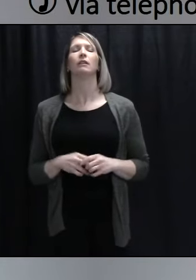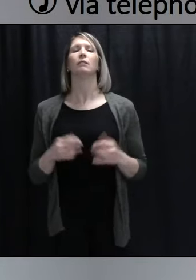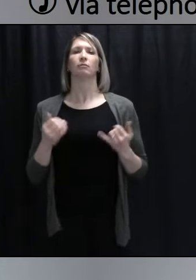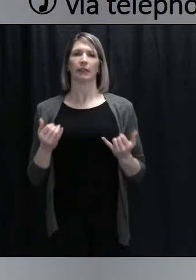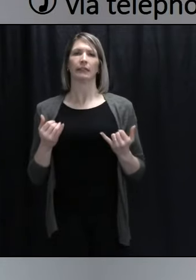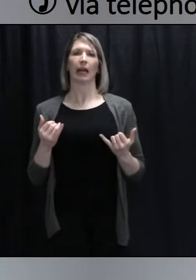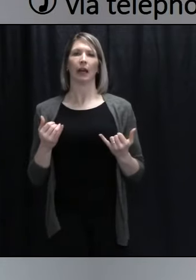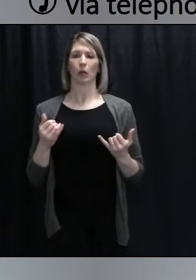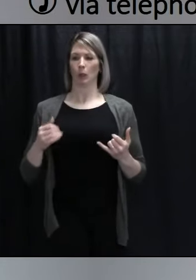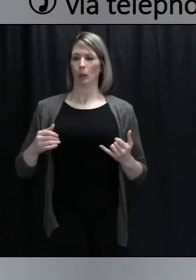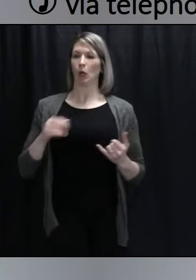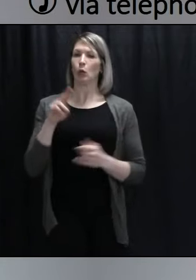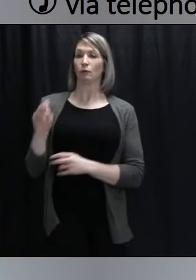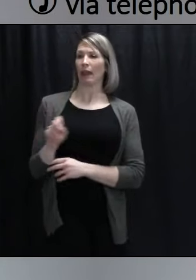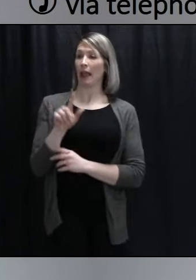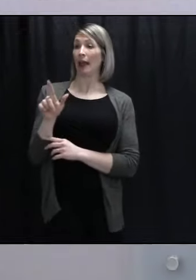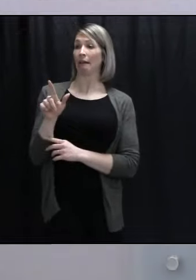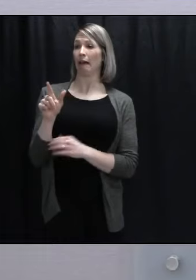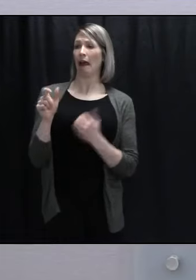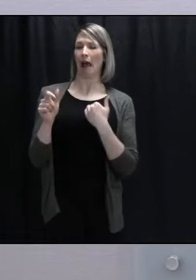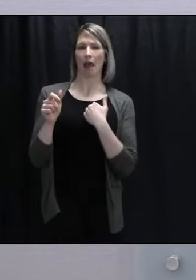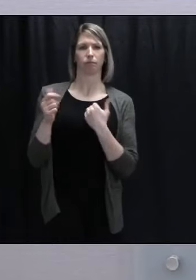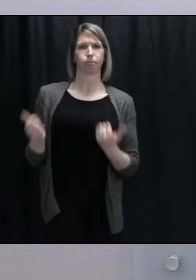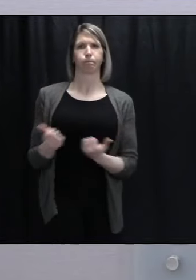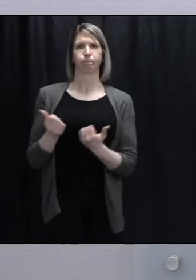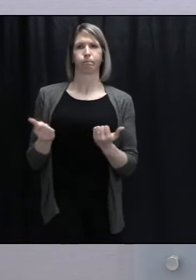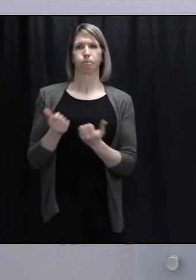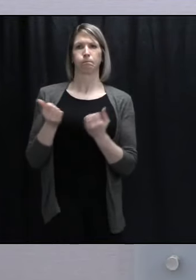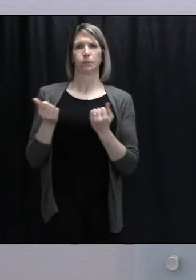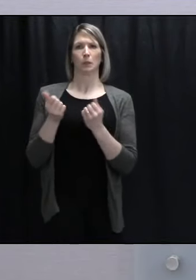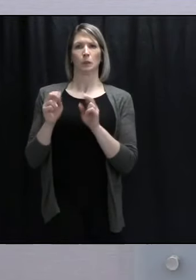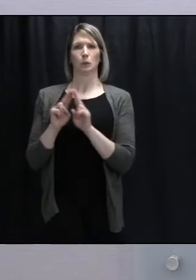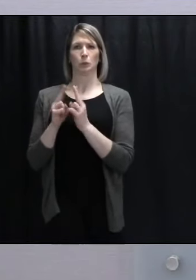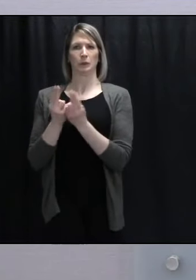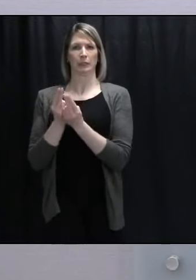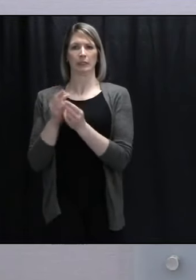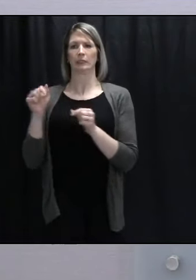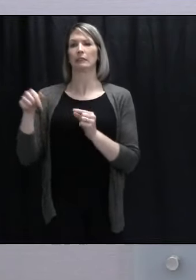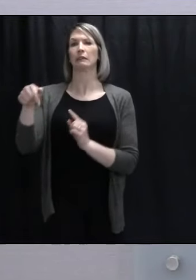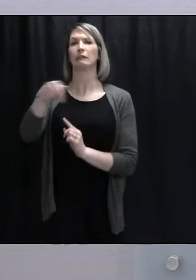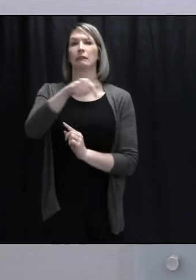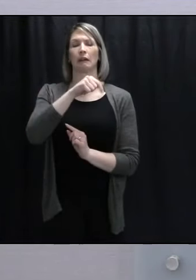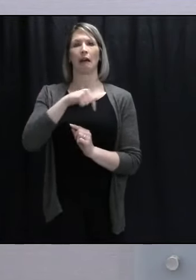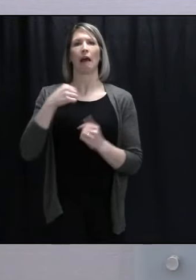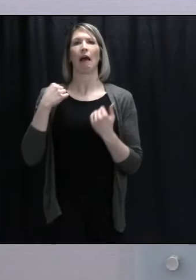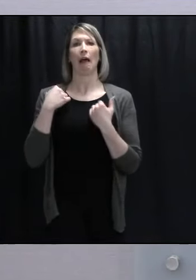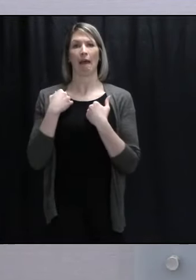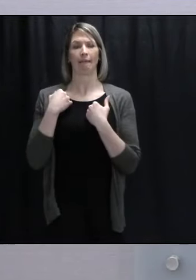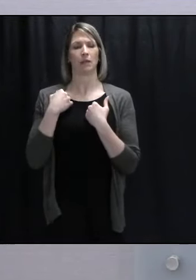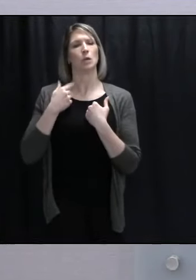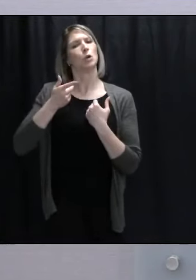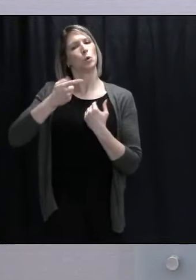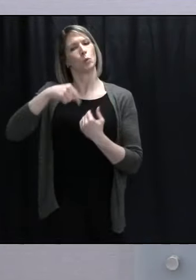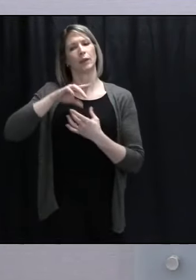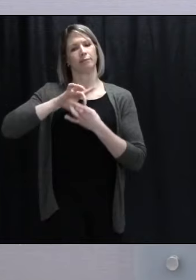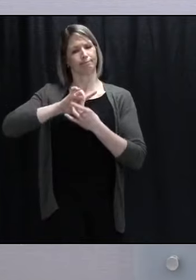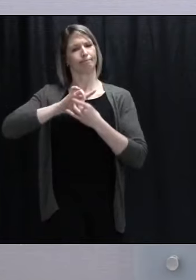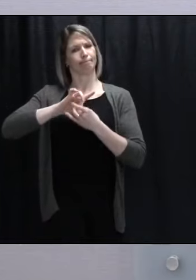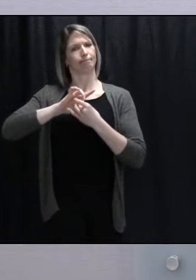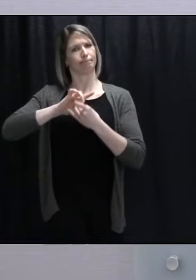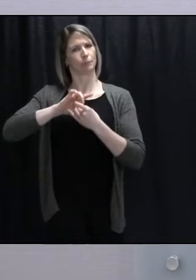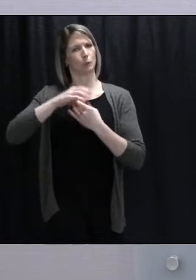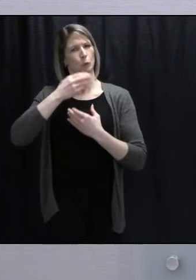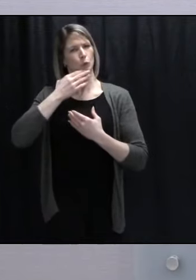has various people with jurisdictions that would work, would coexist within the units as we provide health care. Well, a very